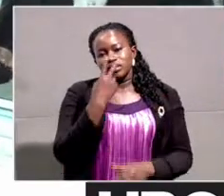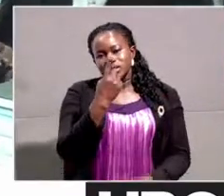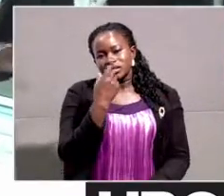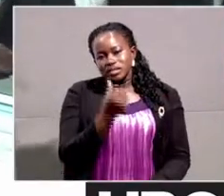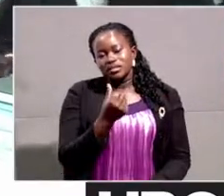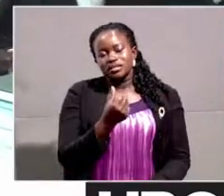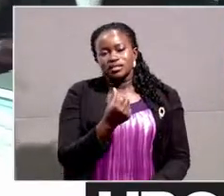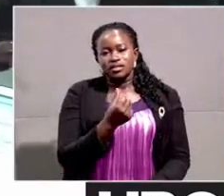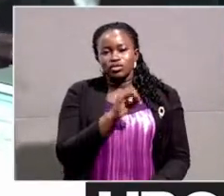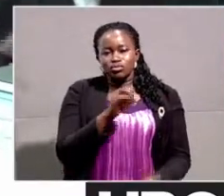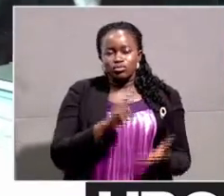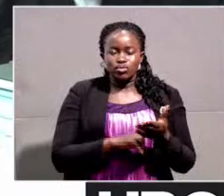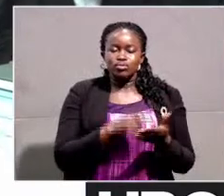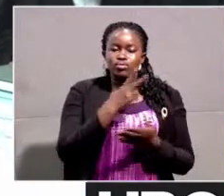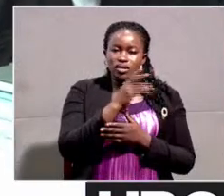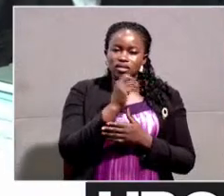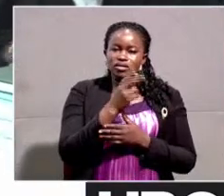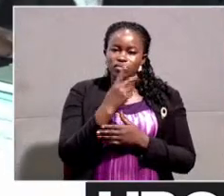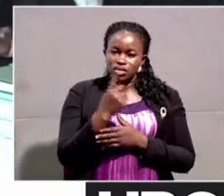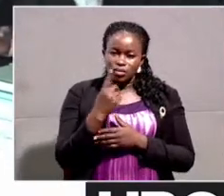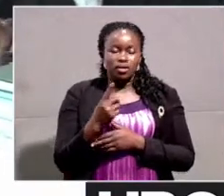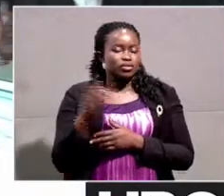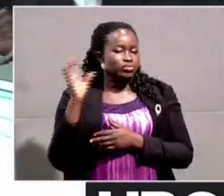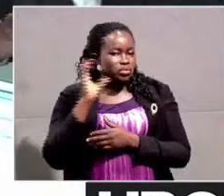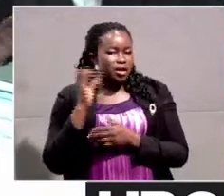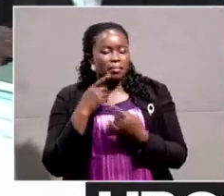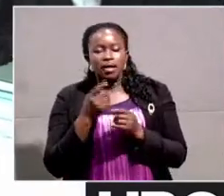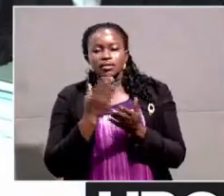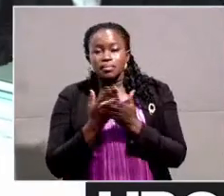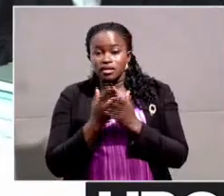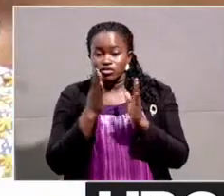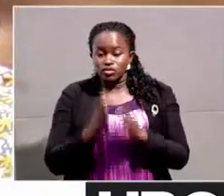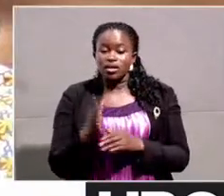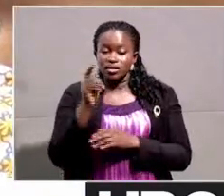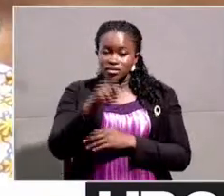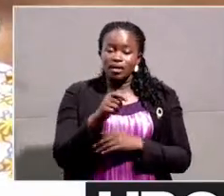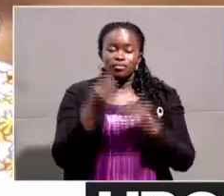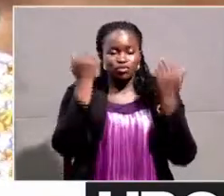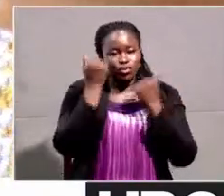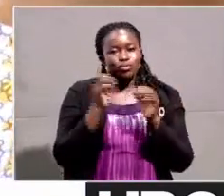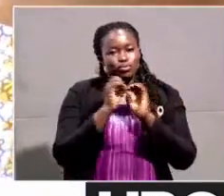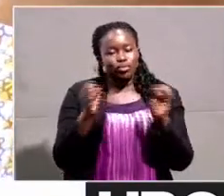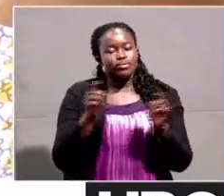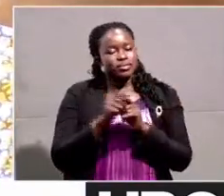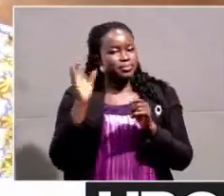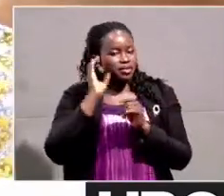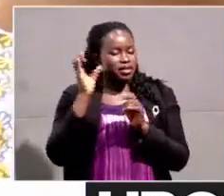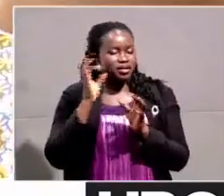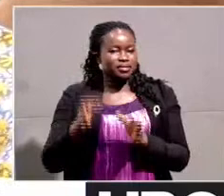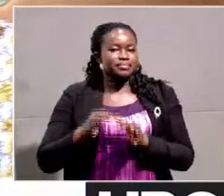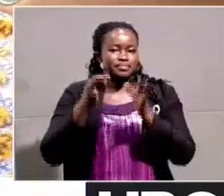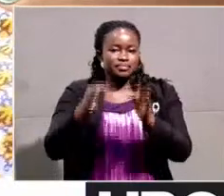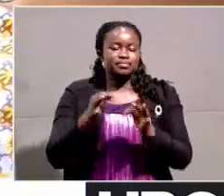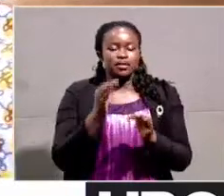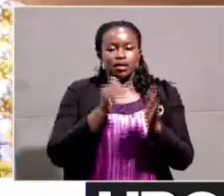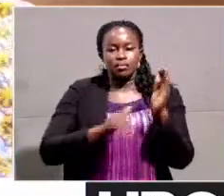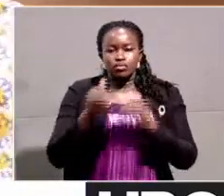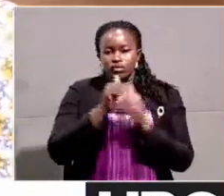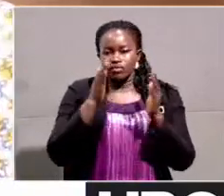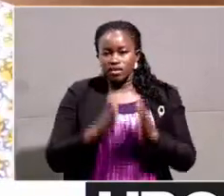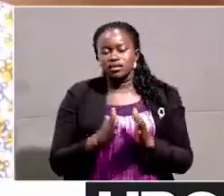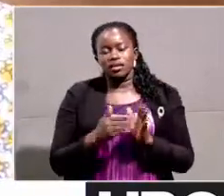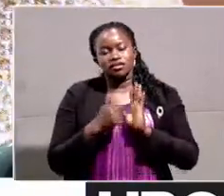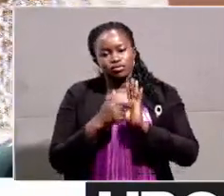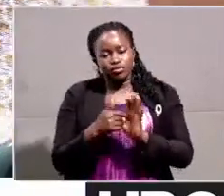for hearing of the petition, the petitioners did not appear in court and the hearing was adjourned. Professor Kanyihamba